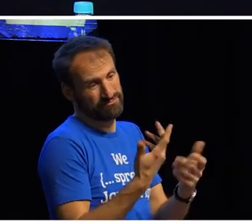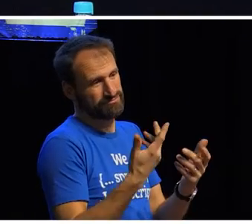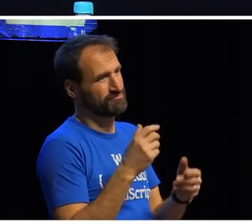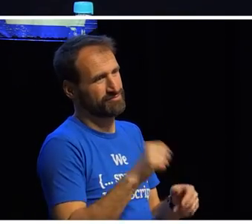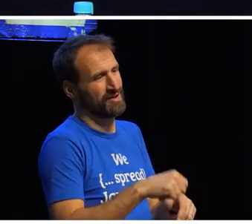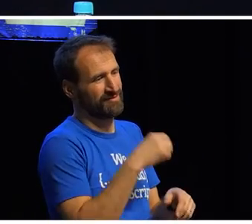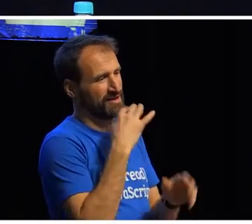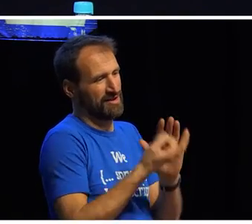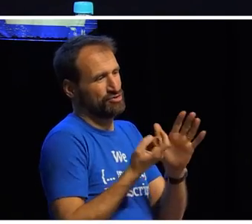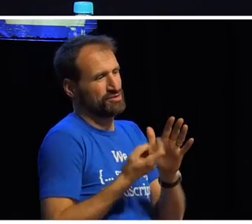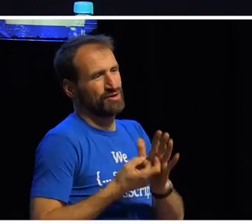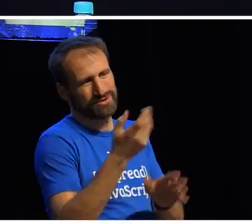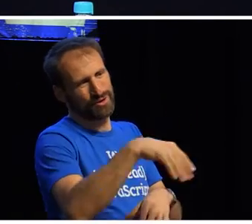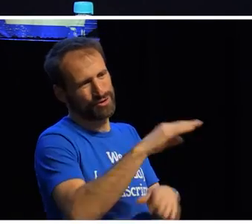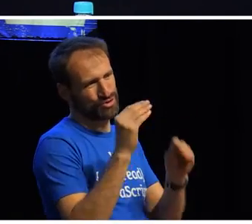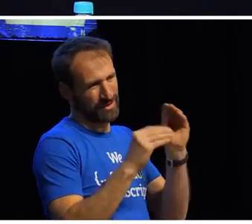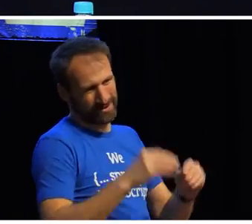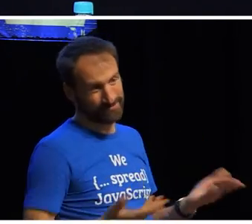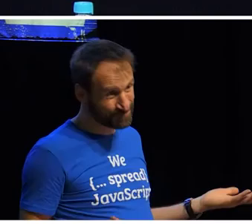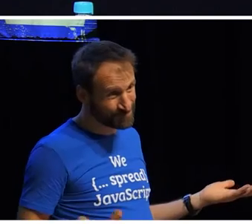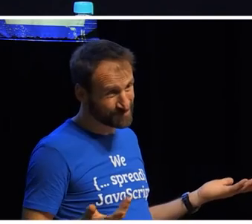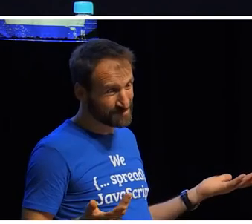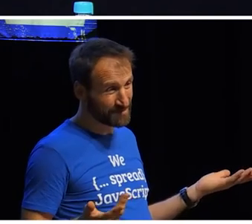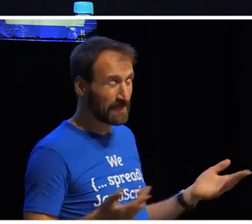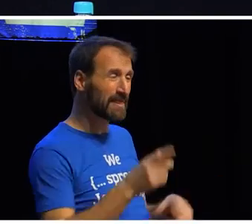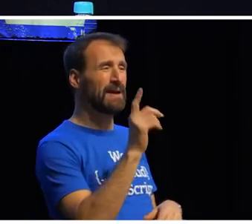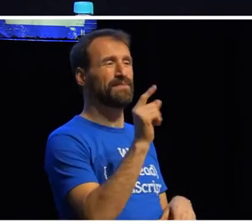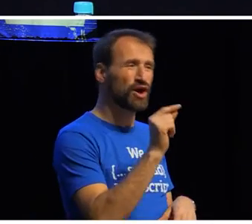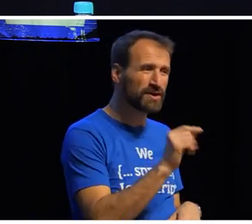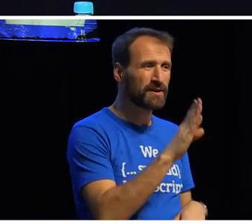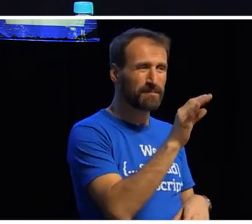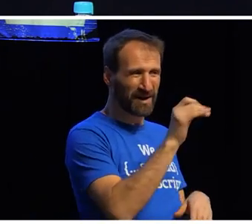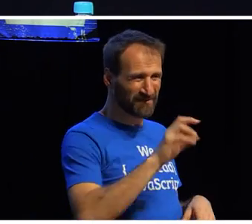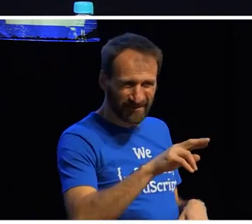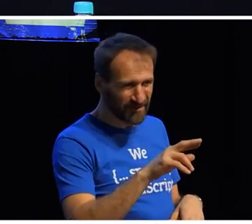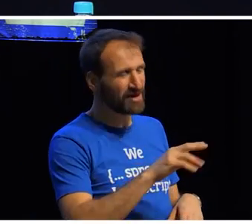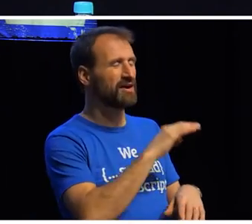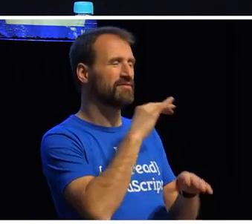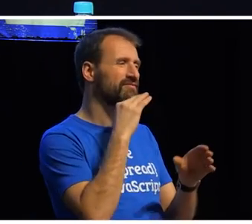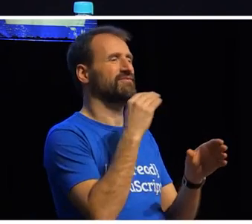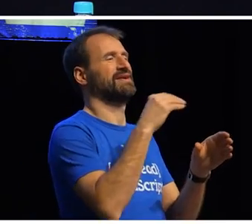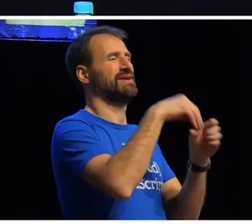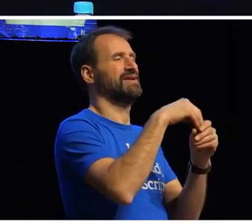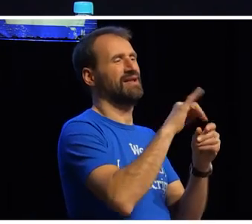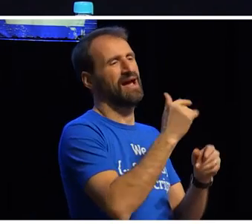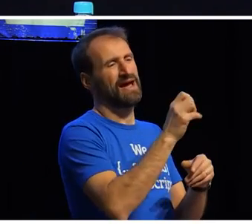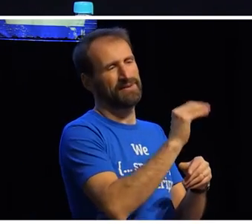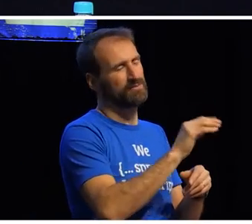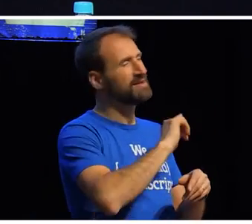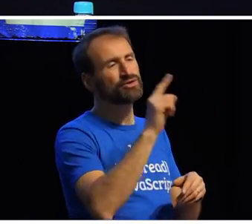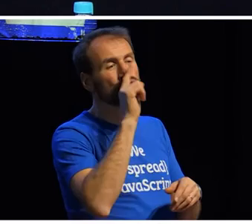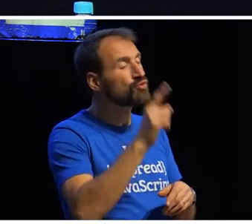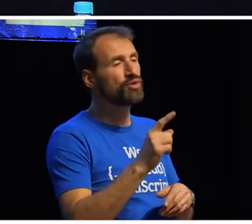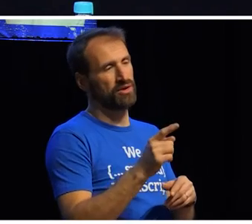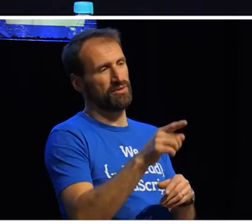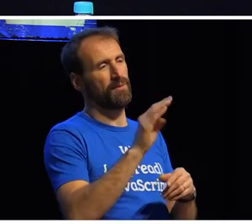after so buffer has tripped many items it's really not just Mongoose but it's a pretty severe one because it touches on memory and allows that sort of